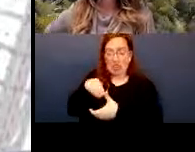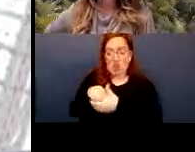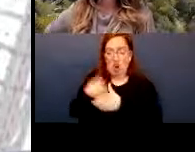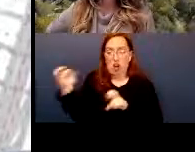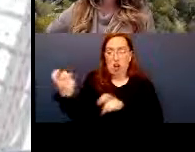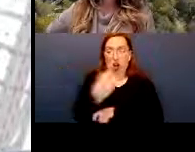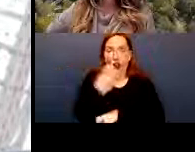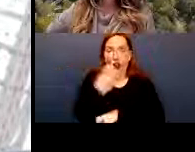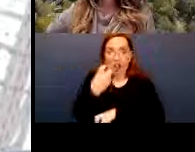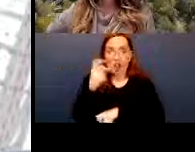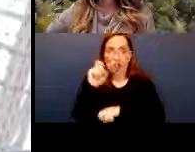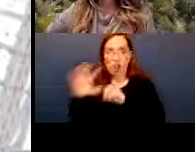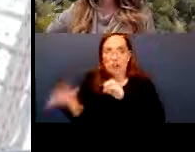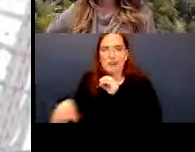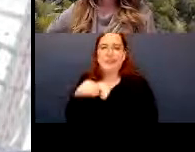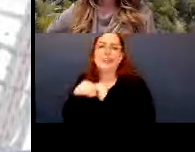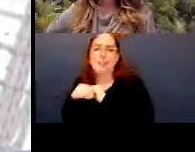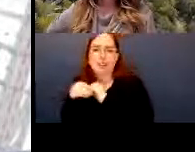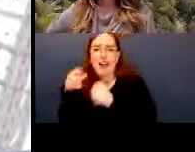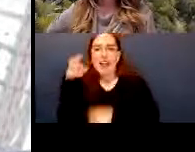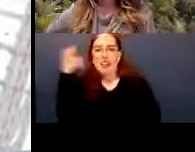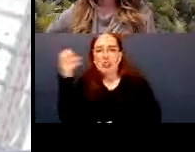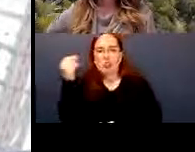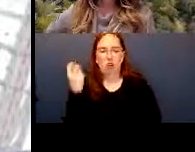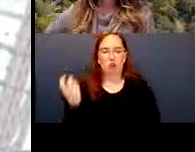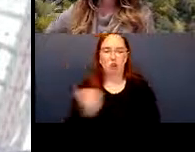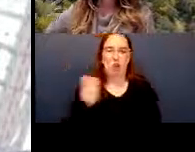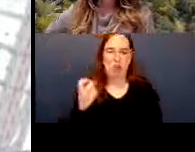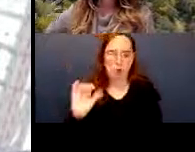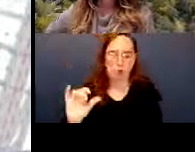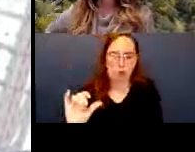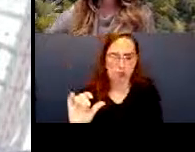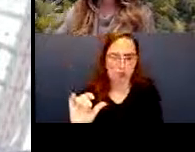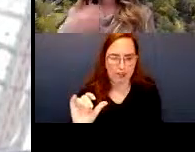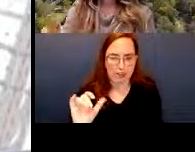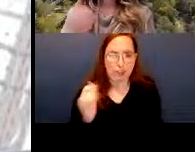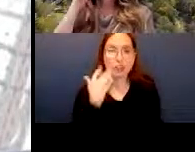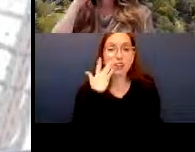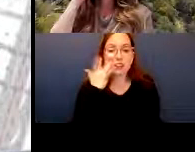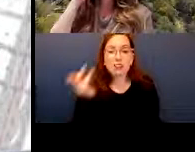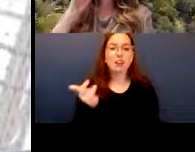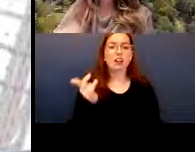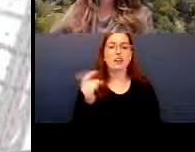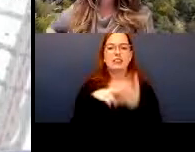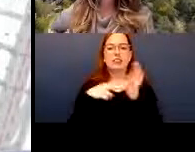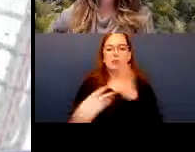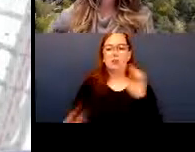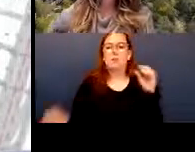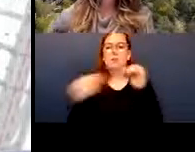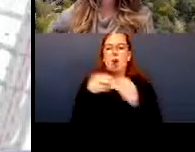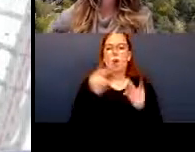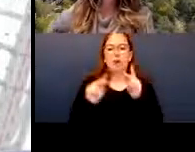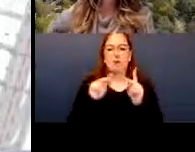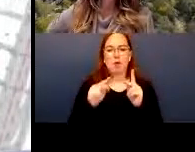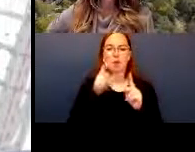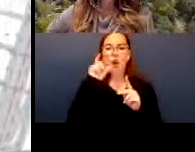route. That would really allow for even fewer, for more people to make that choice to not have to